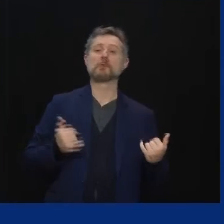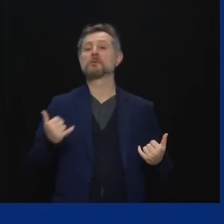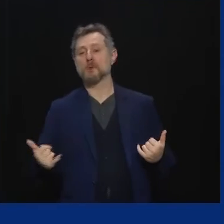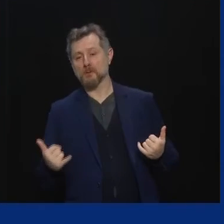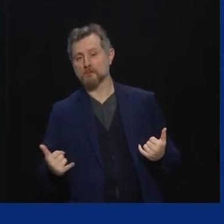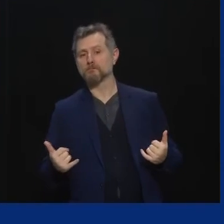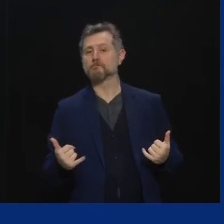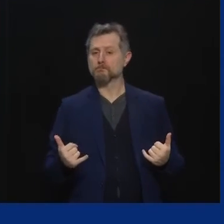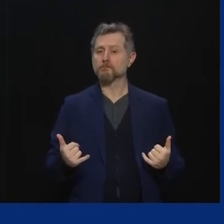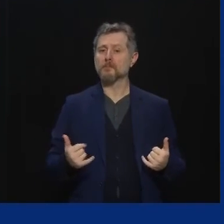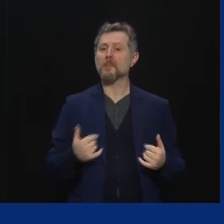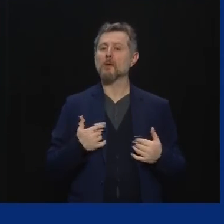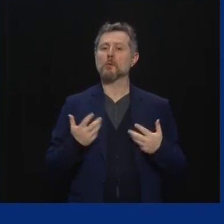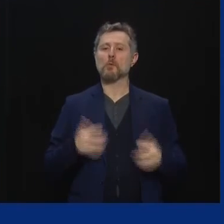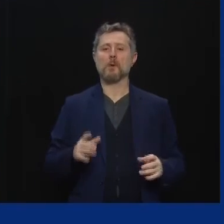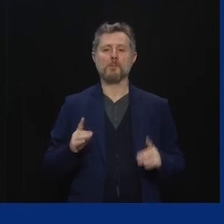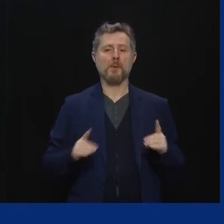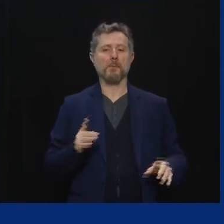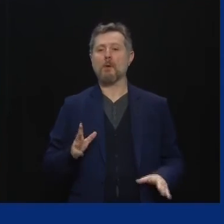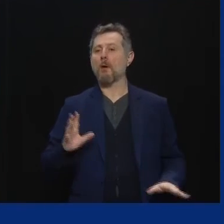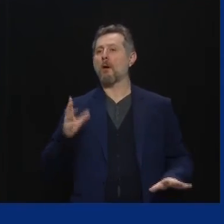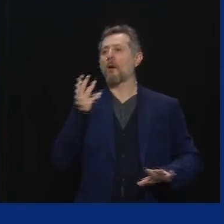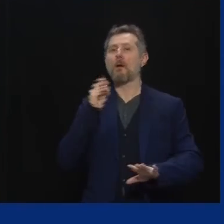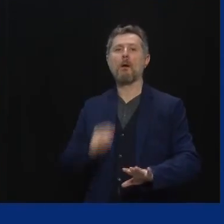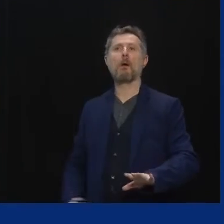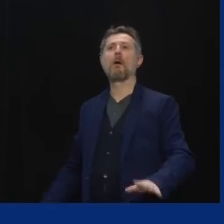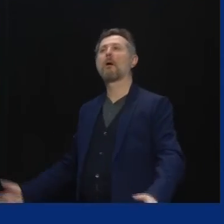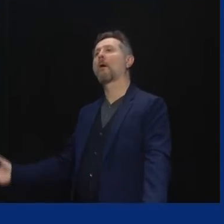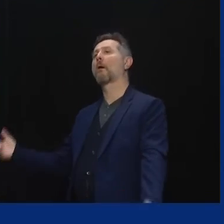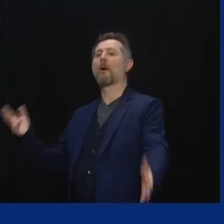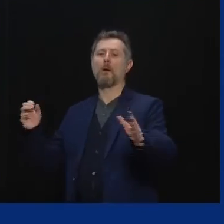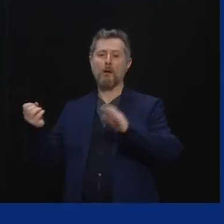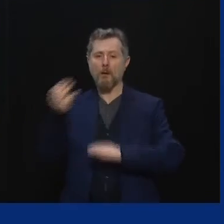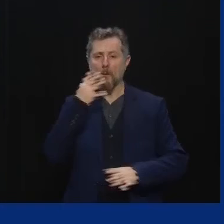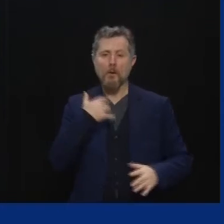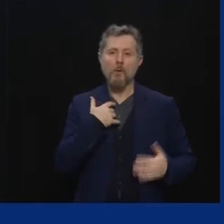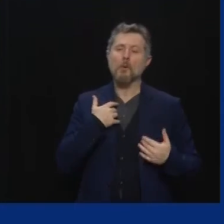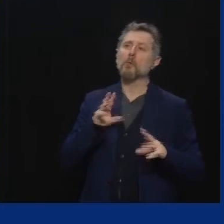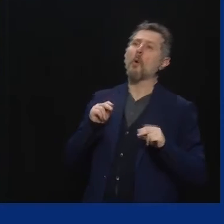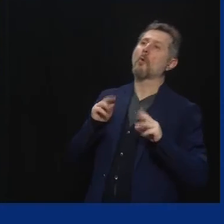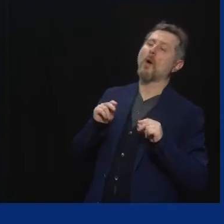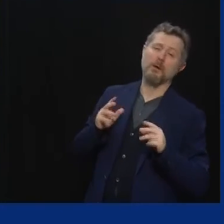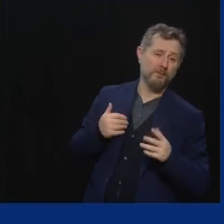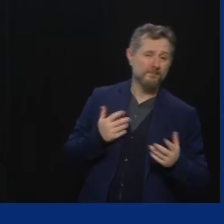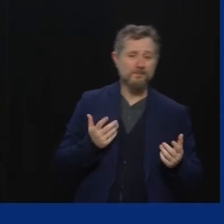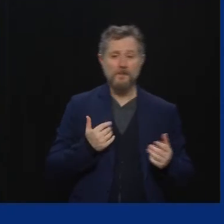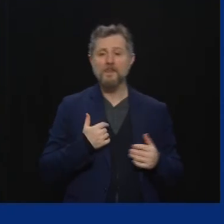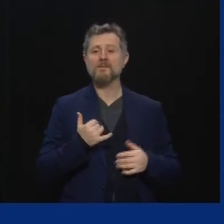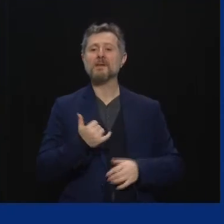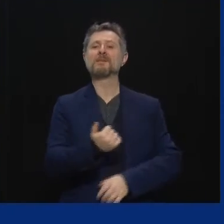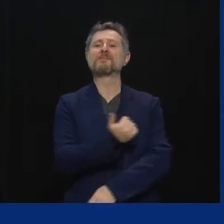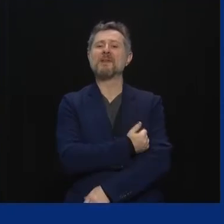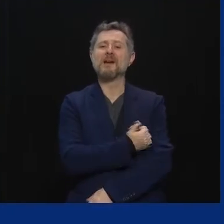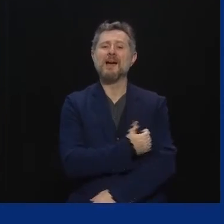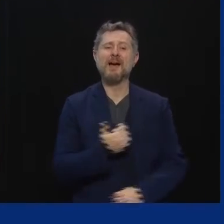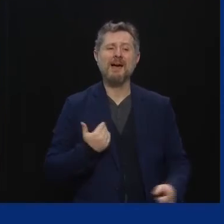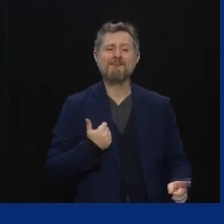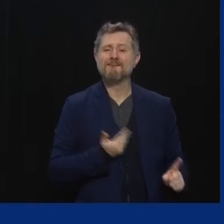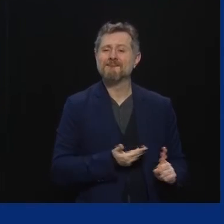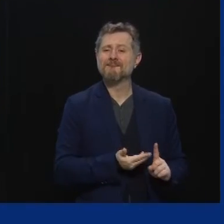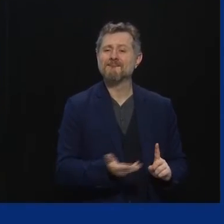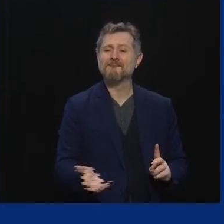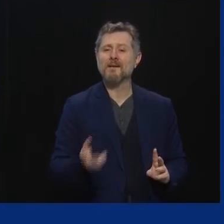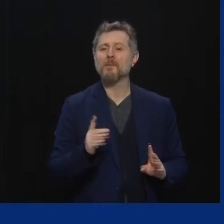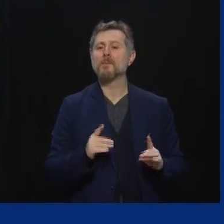this flashback to the early months of 2020, we have a vaccine available, a vaccine that we were told would take years